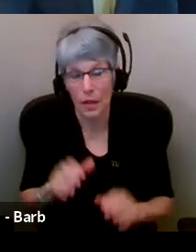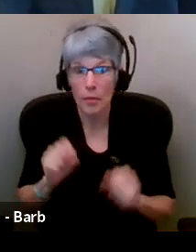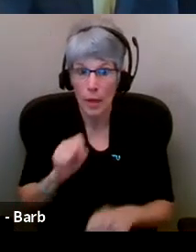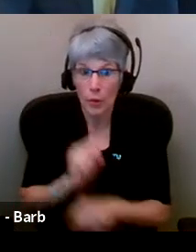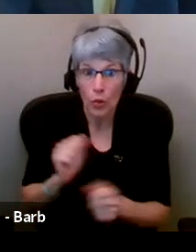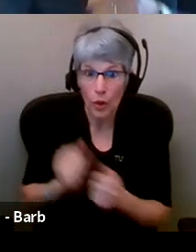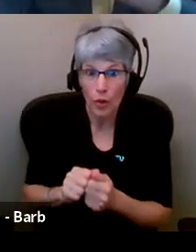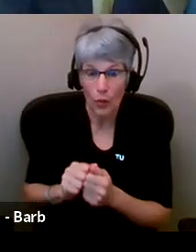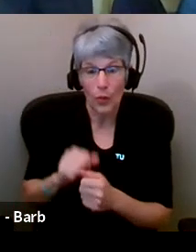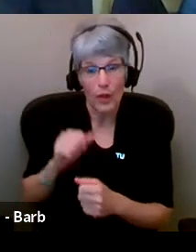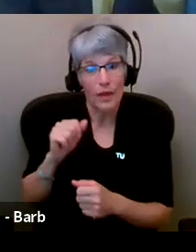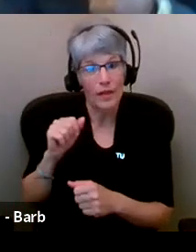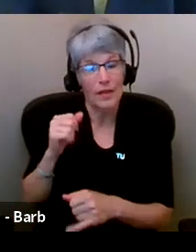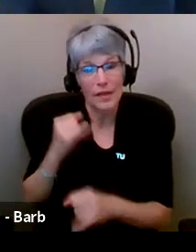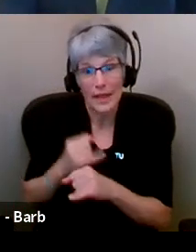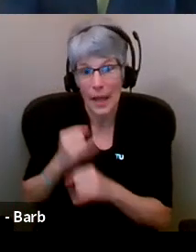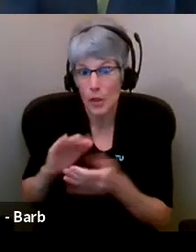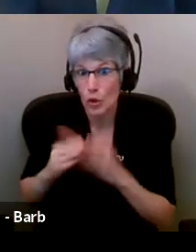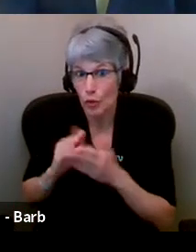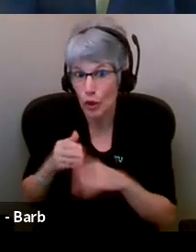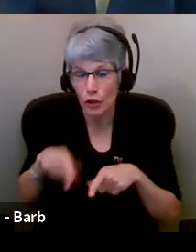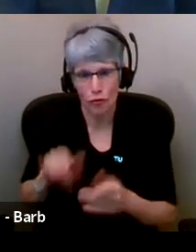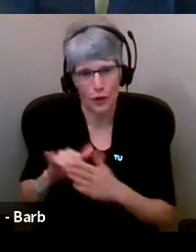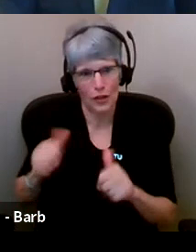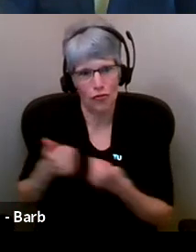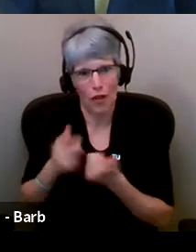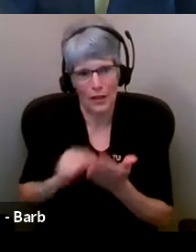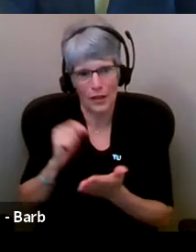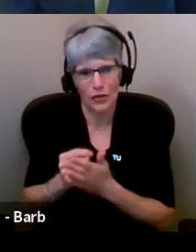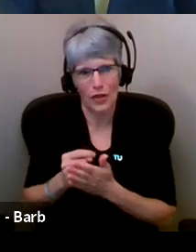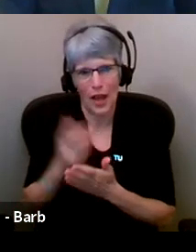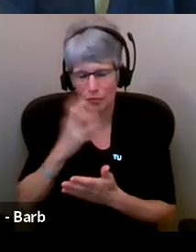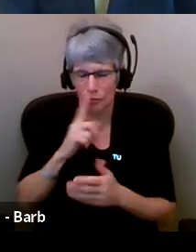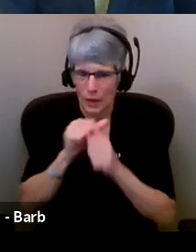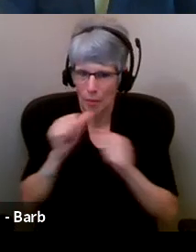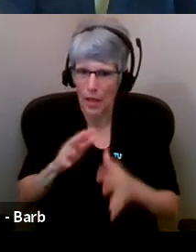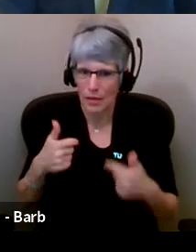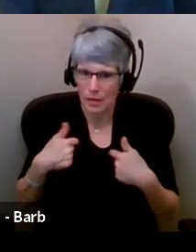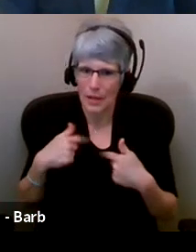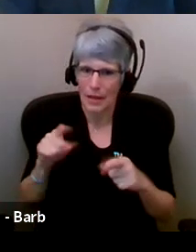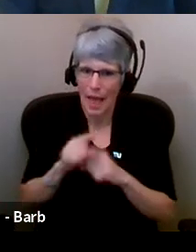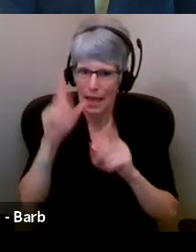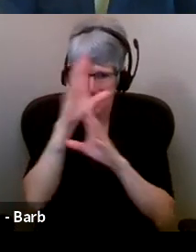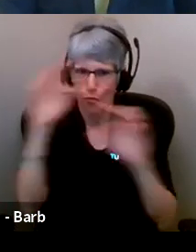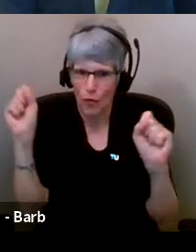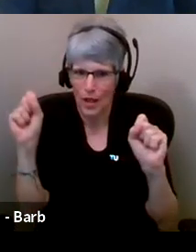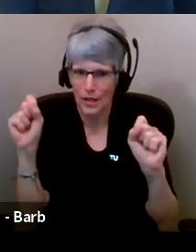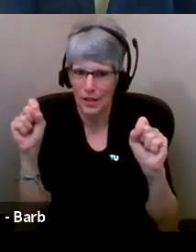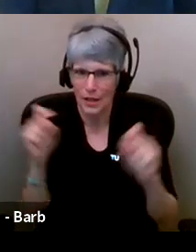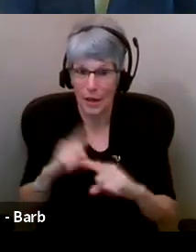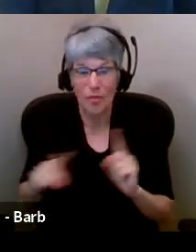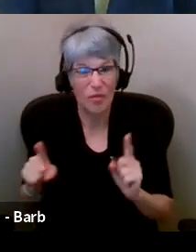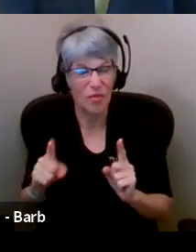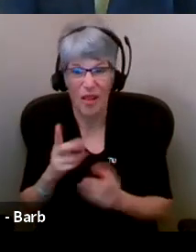campus community during this most trying time is also a blessing to me as a president. But I can tell you, I miss the